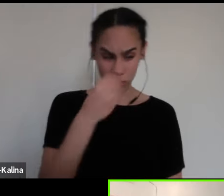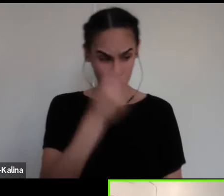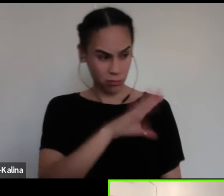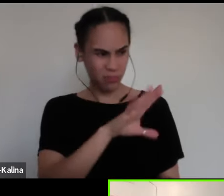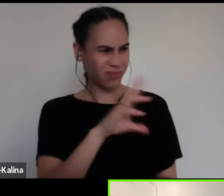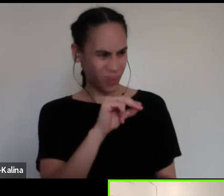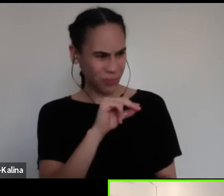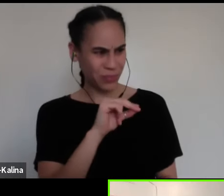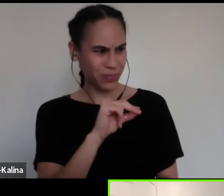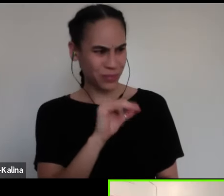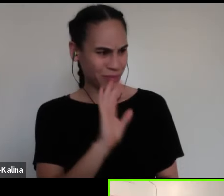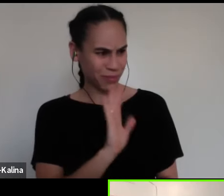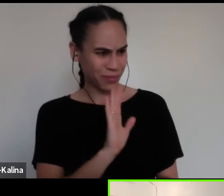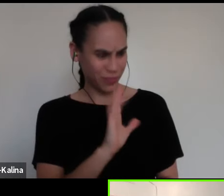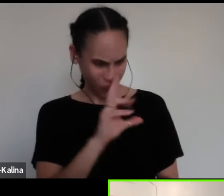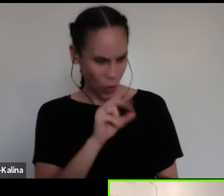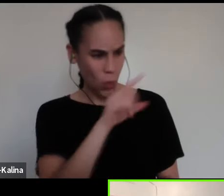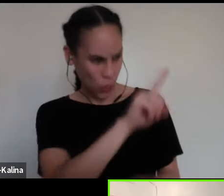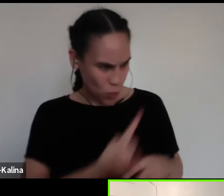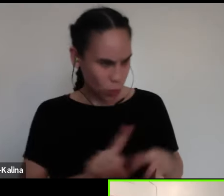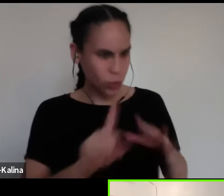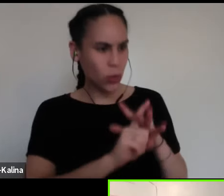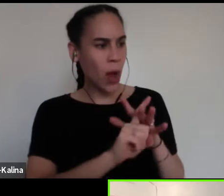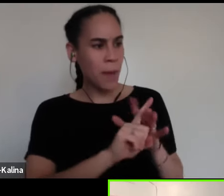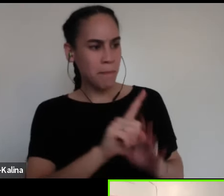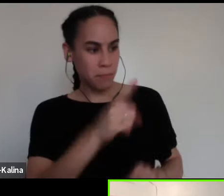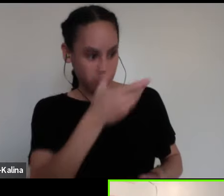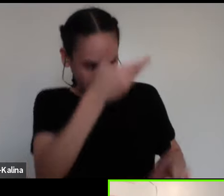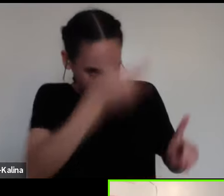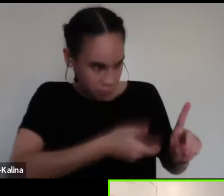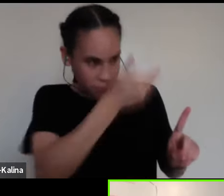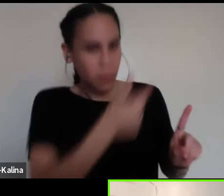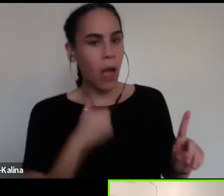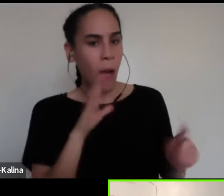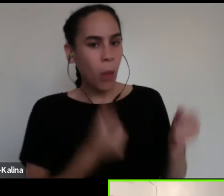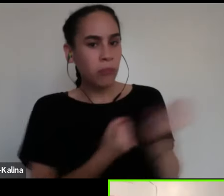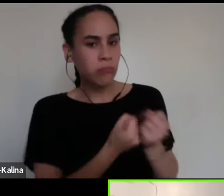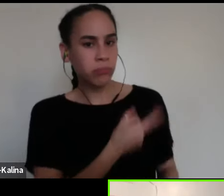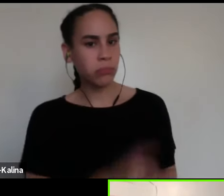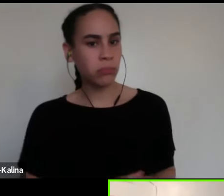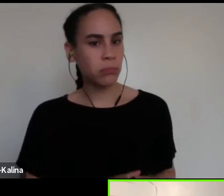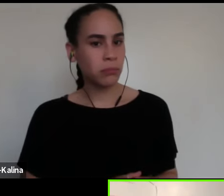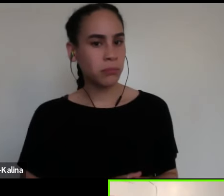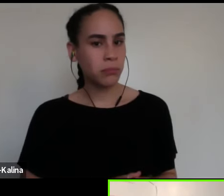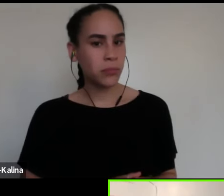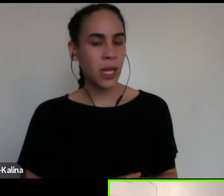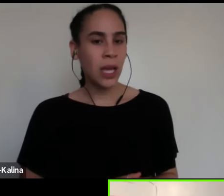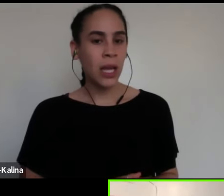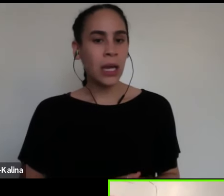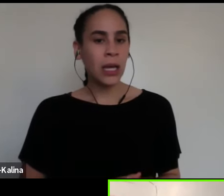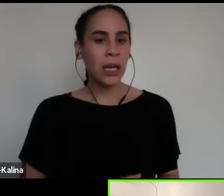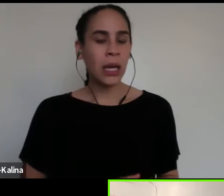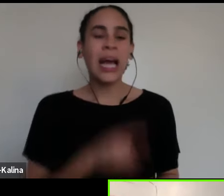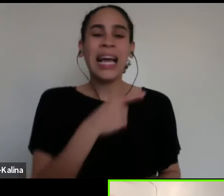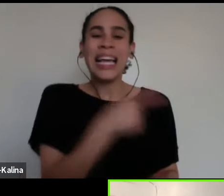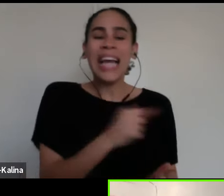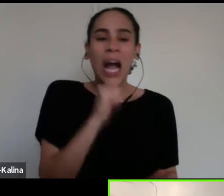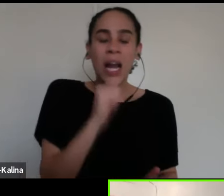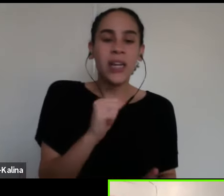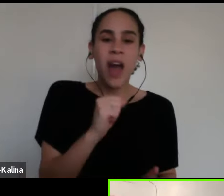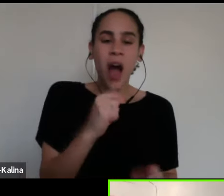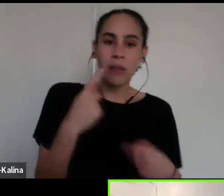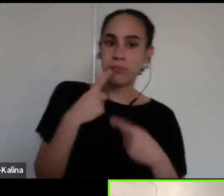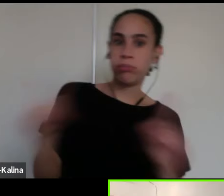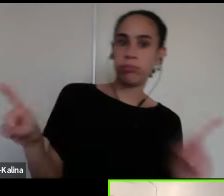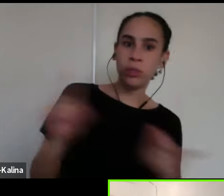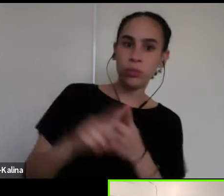not. You show up as you, and I'm going to have your back. And, it's not like he said that to the other folks that were in the room, but he said that